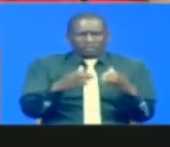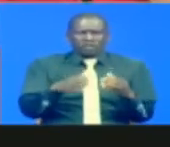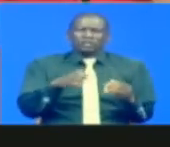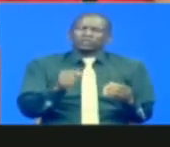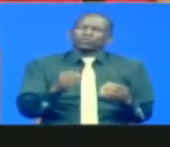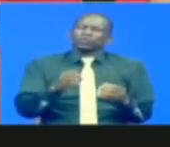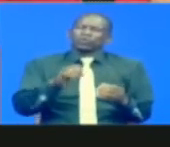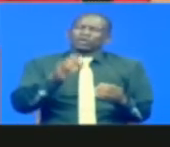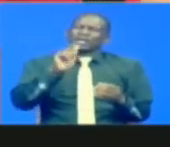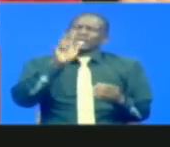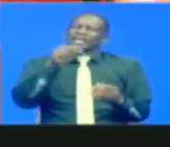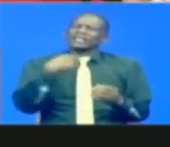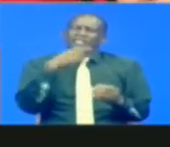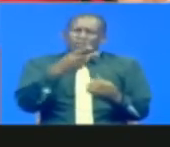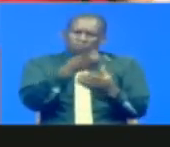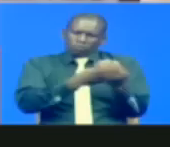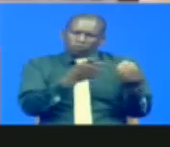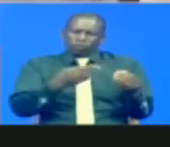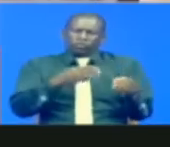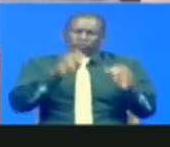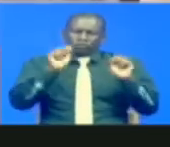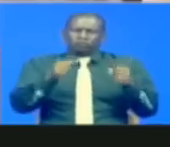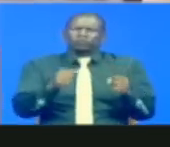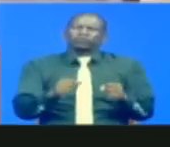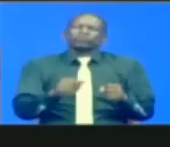mandate through other political parties.